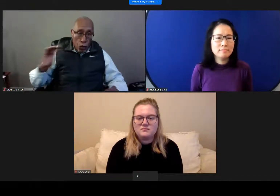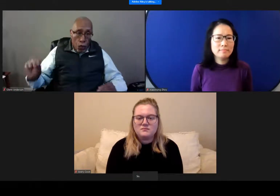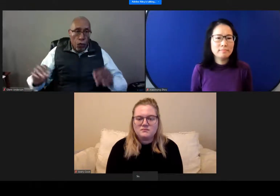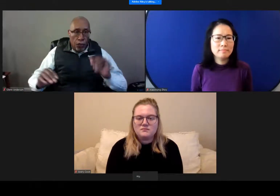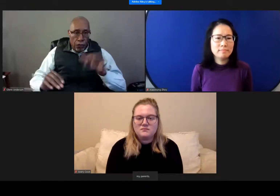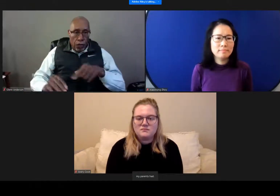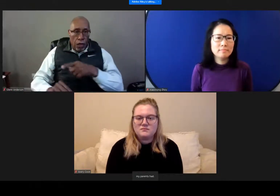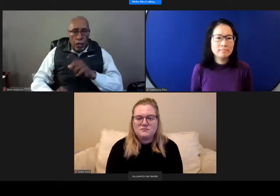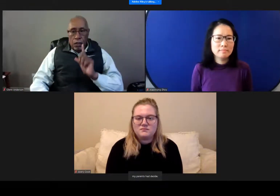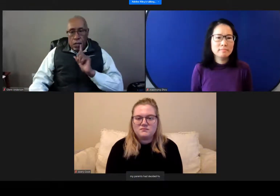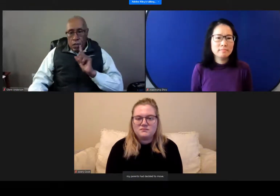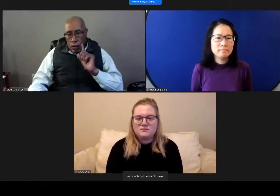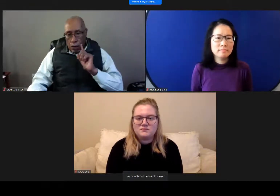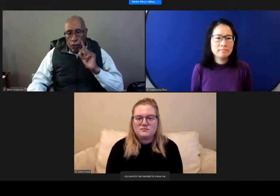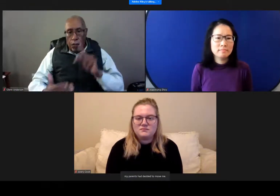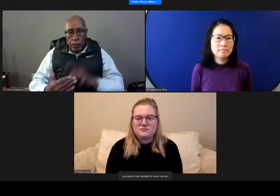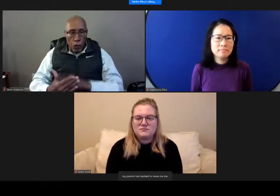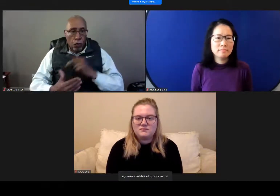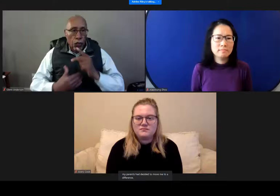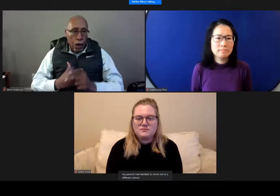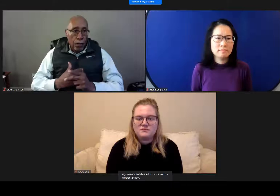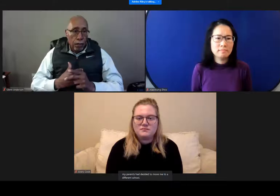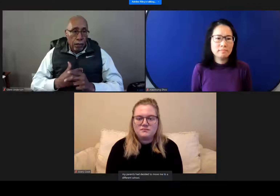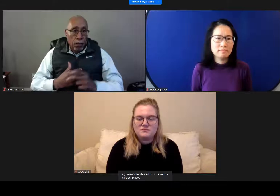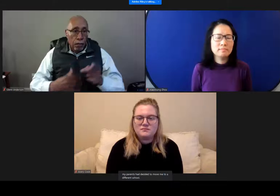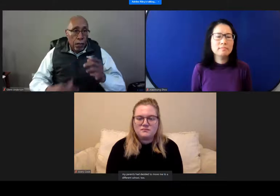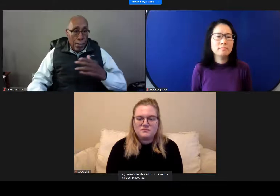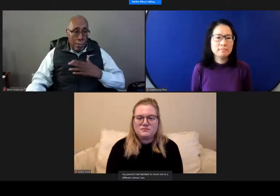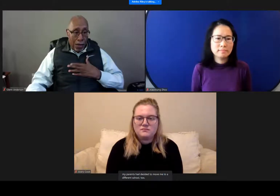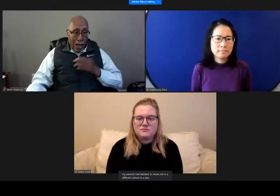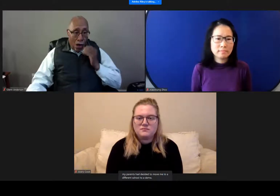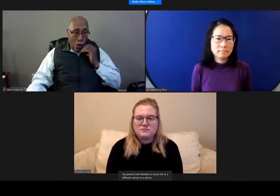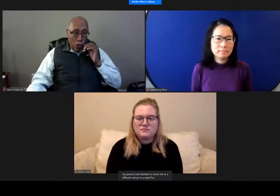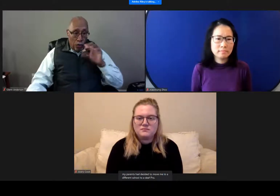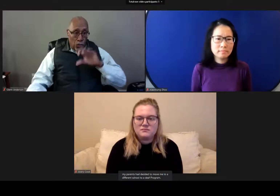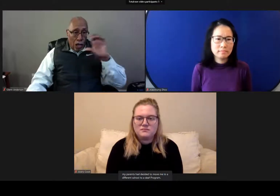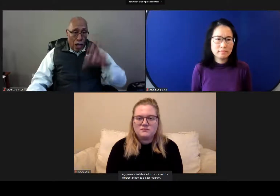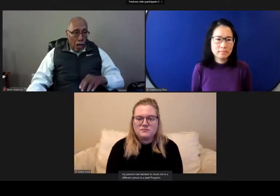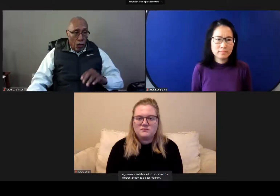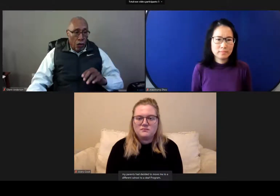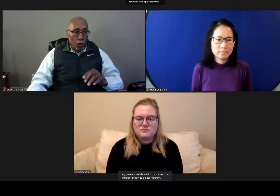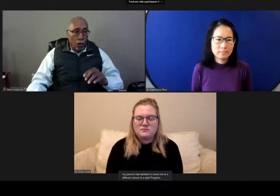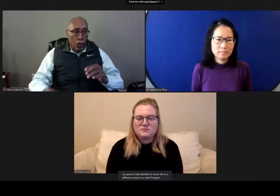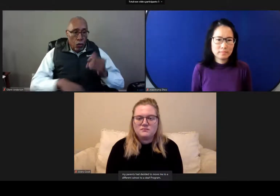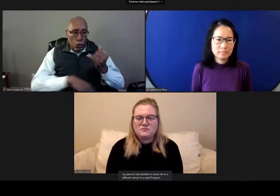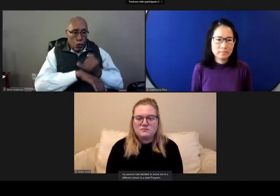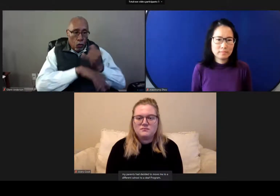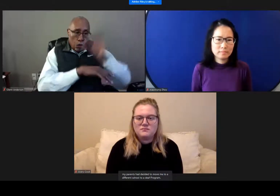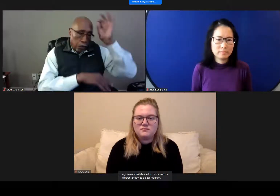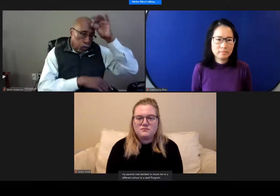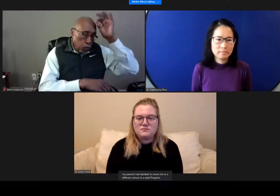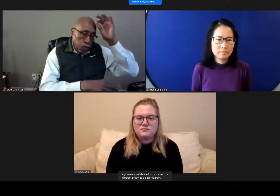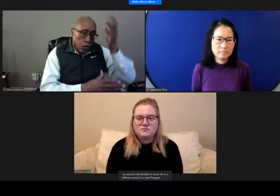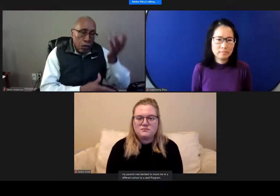my parents had decided to move me to a different school, to a deaf program.